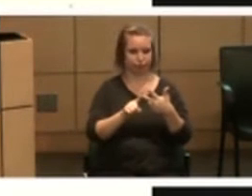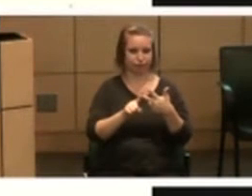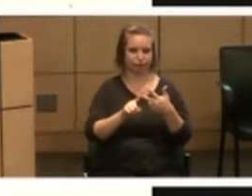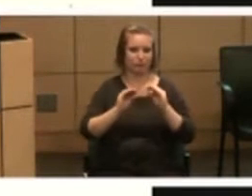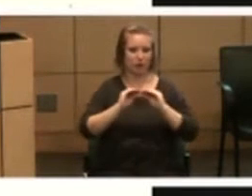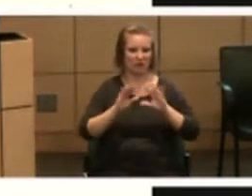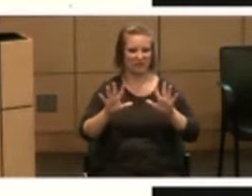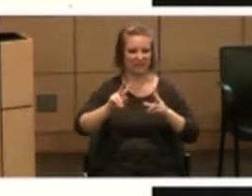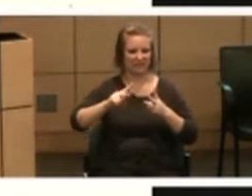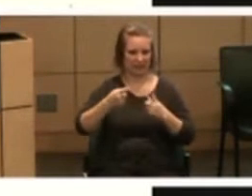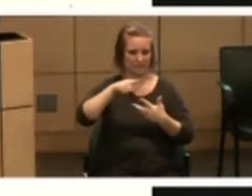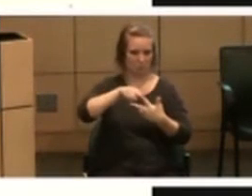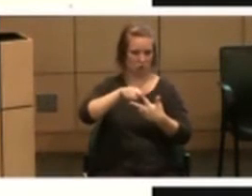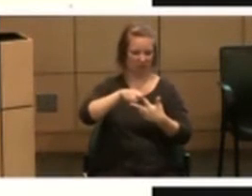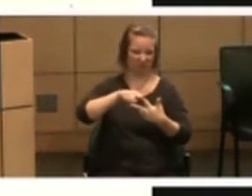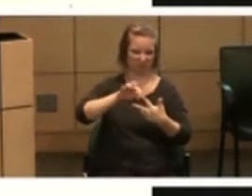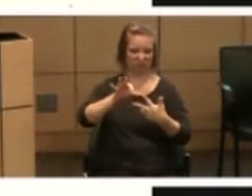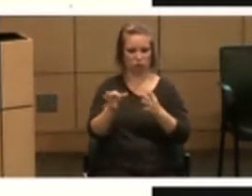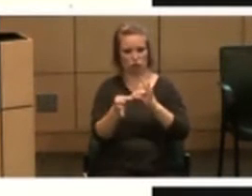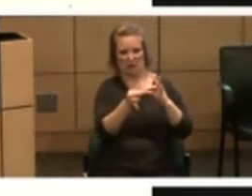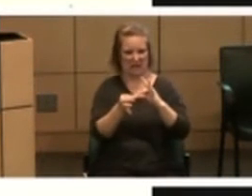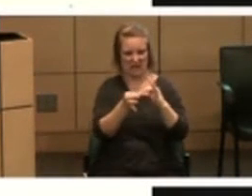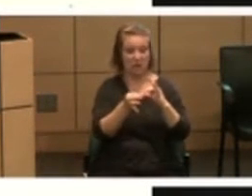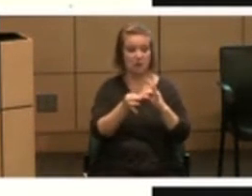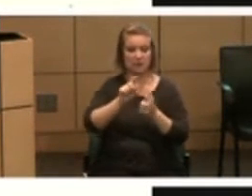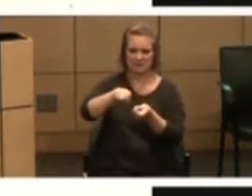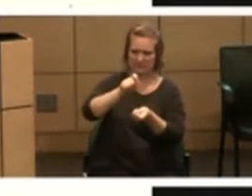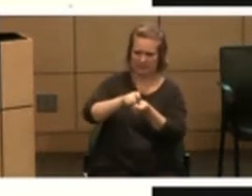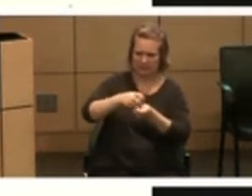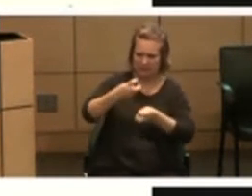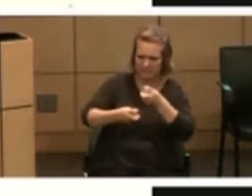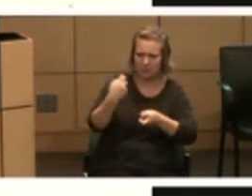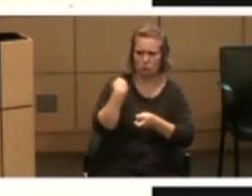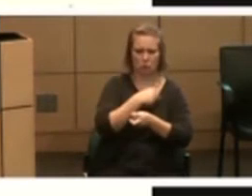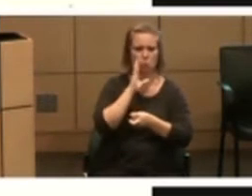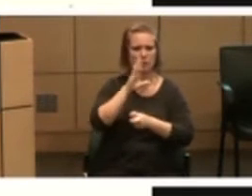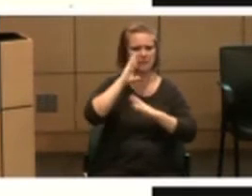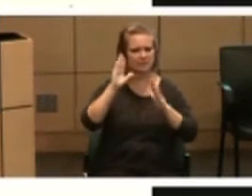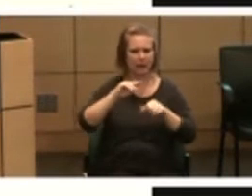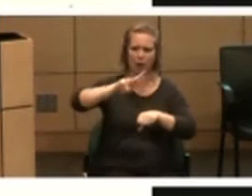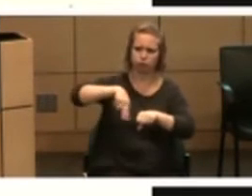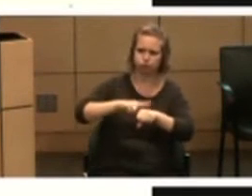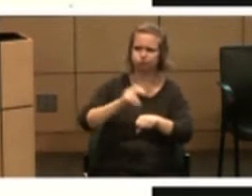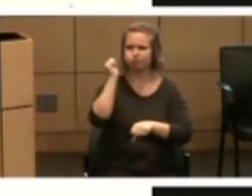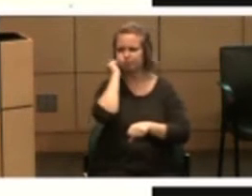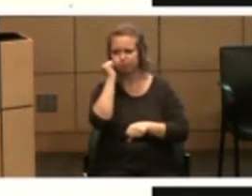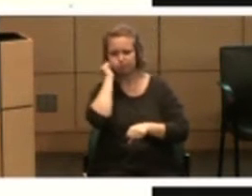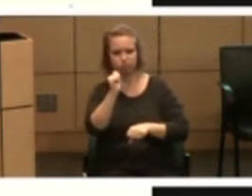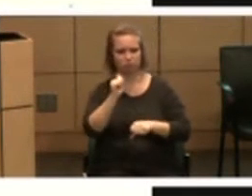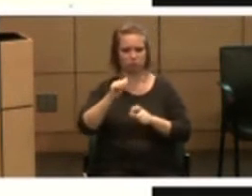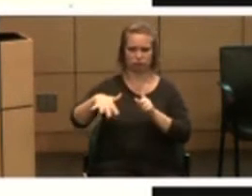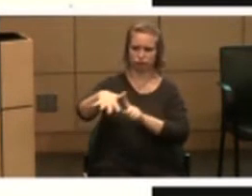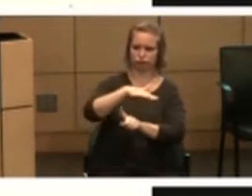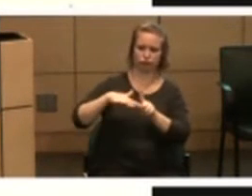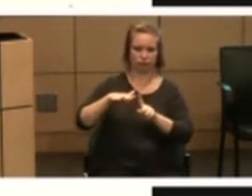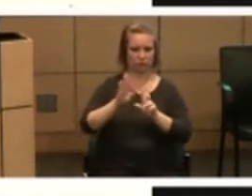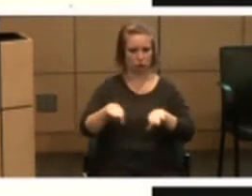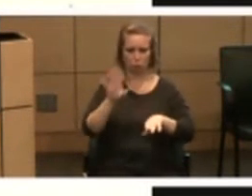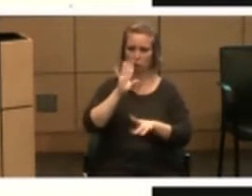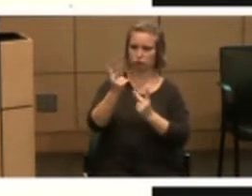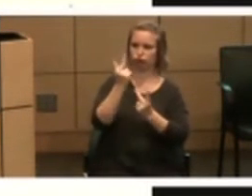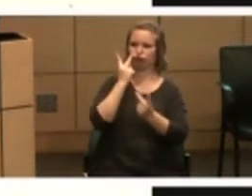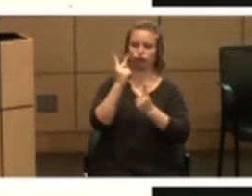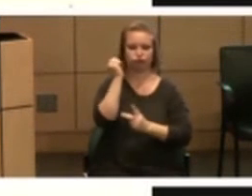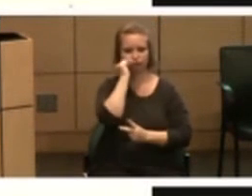the second point, is what kind of specific difficulties might we expect in natural, everyday environments that children encounter in their day-to-day